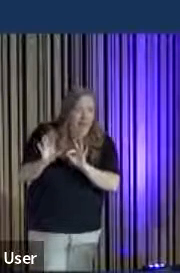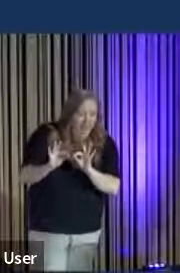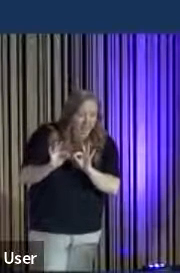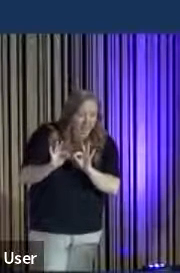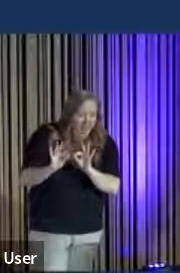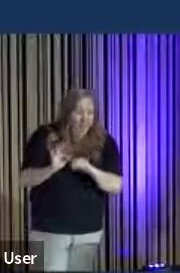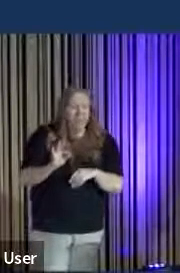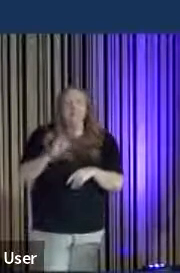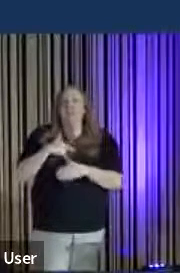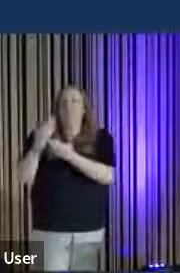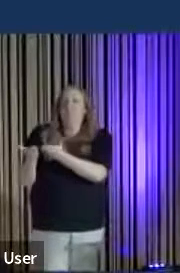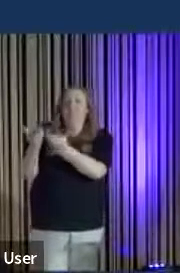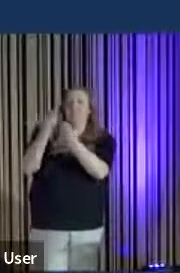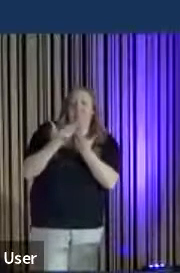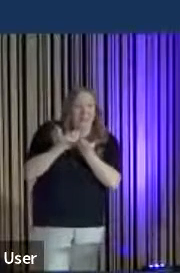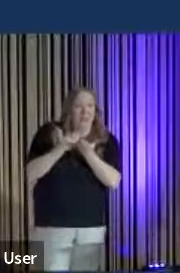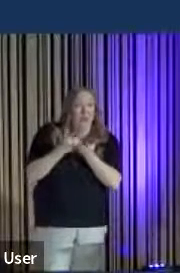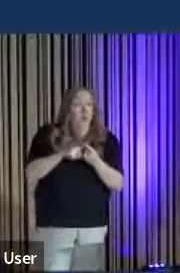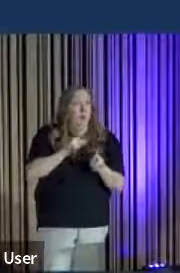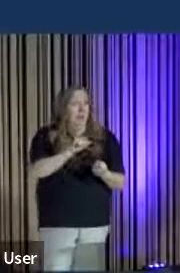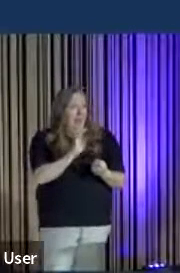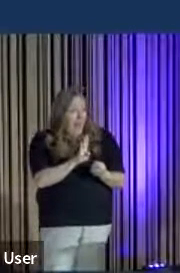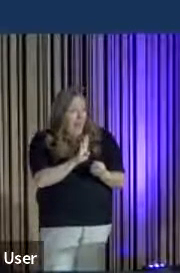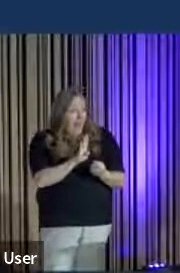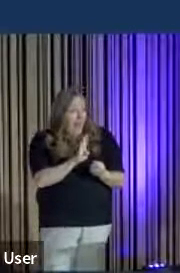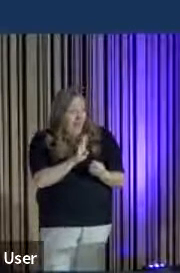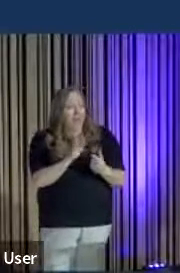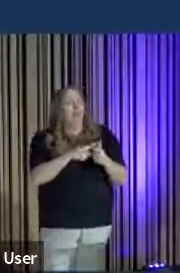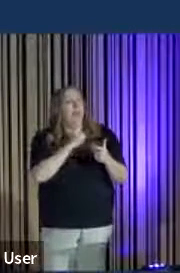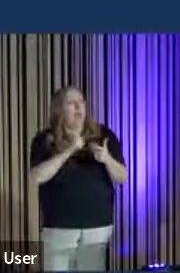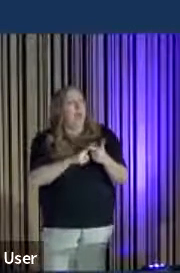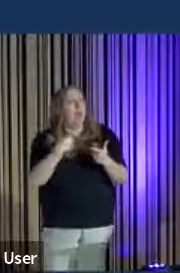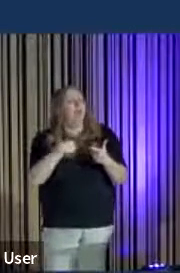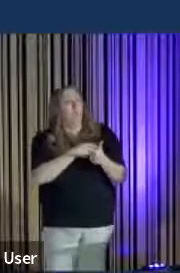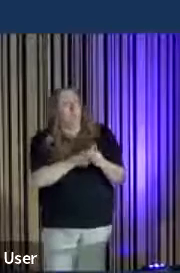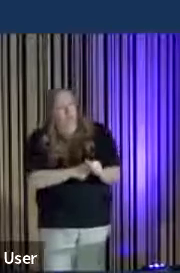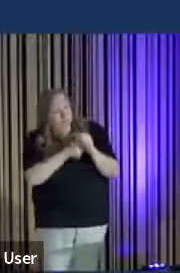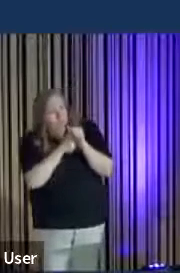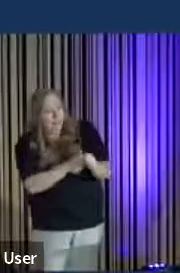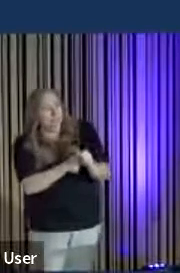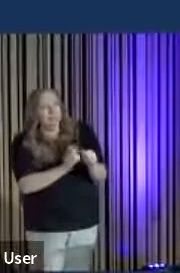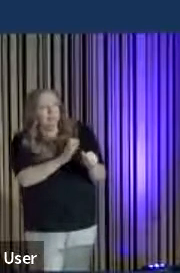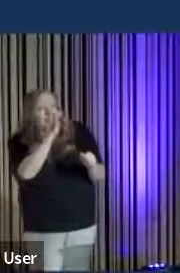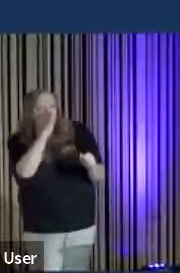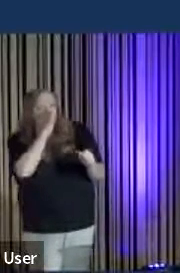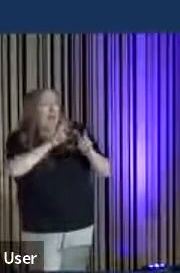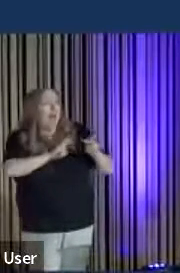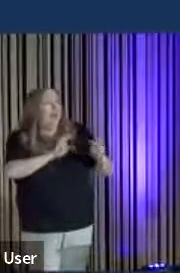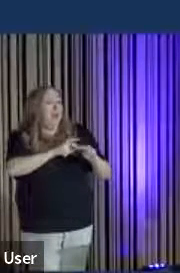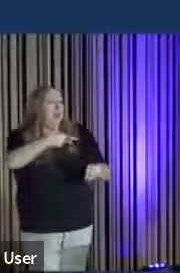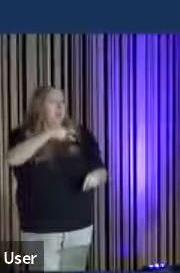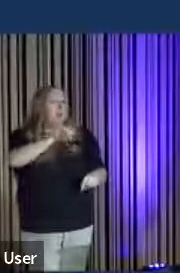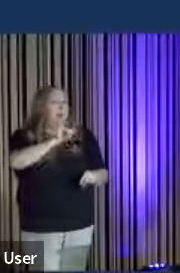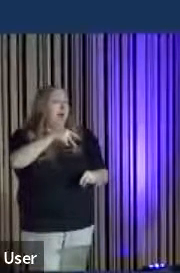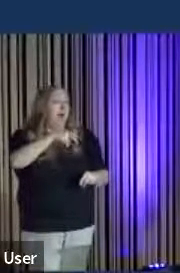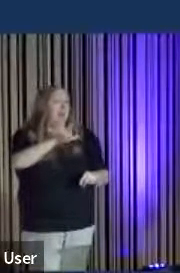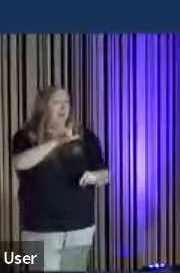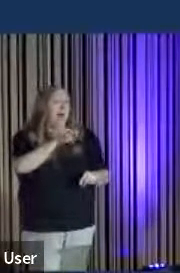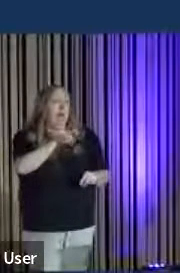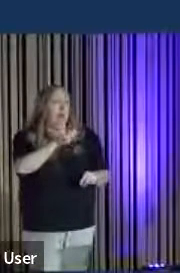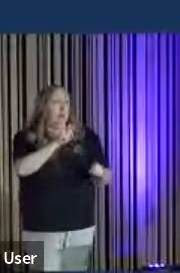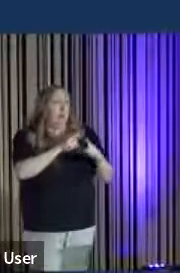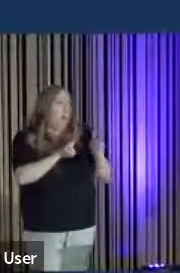back in the lab, we again use standardized analytical pipelines to analyze them based on